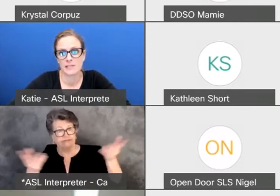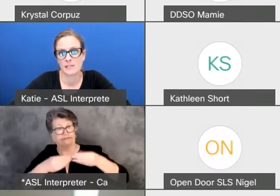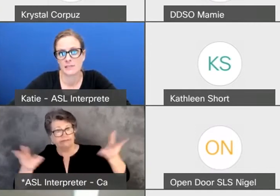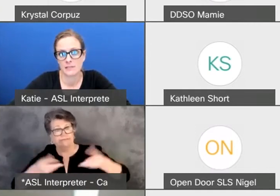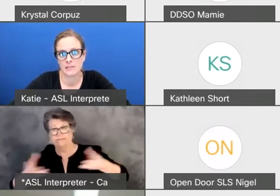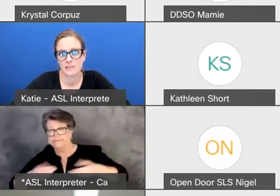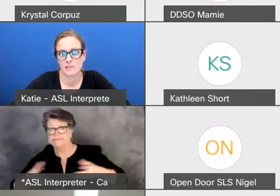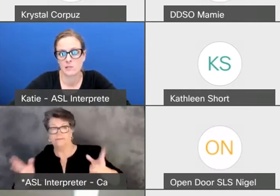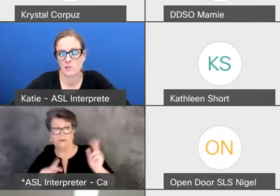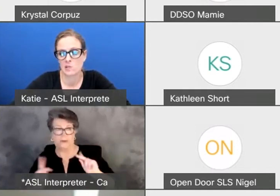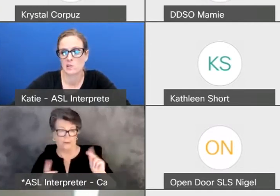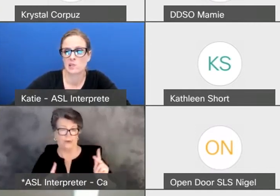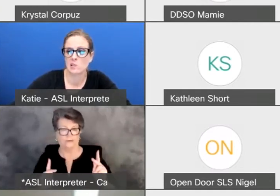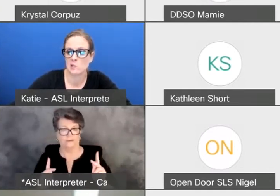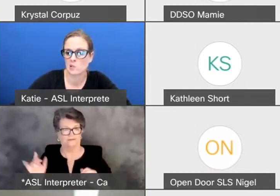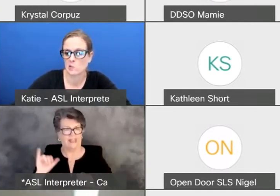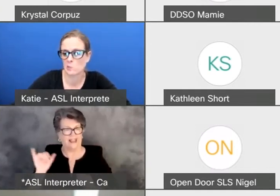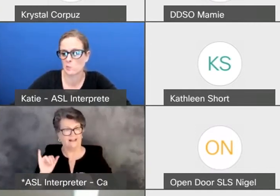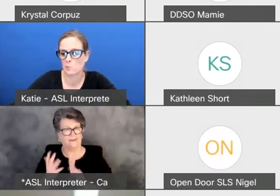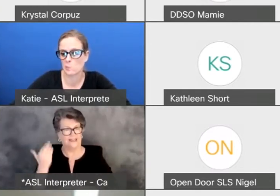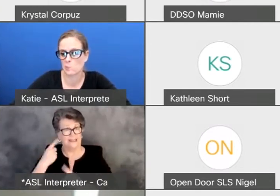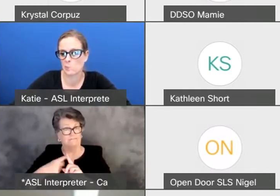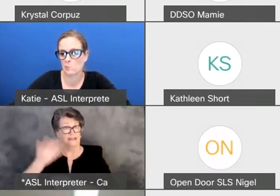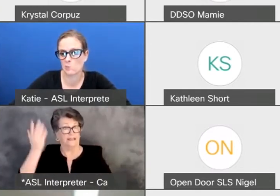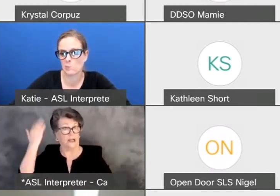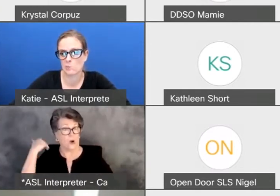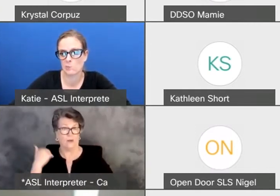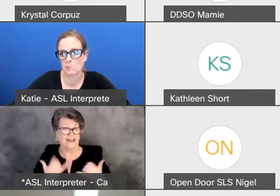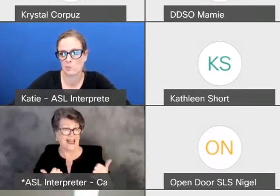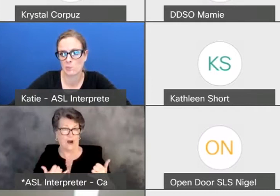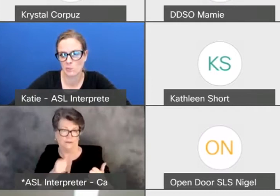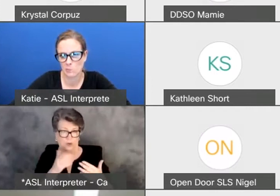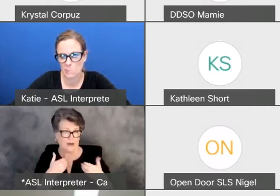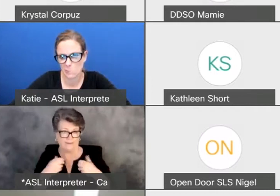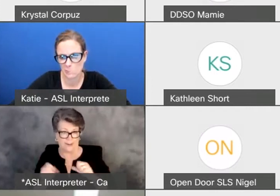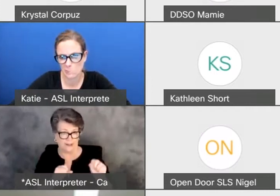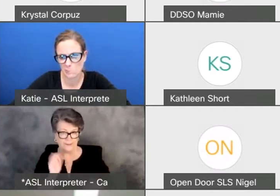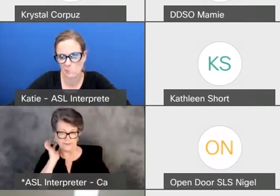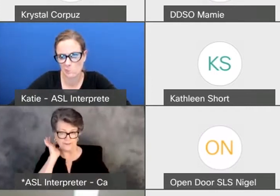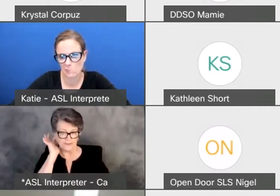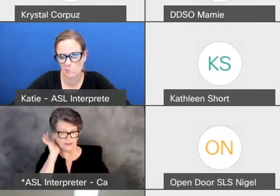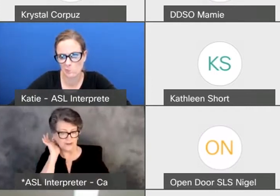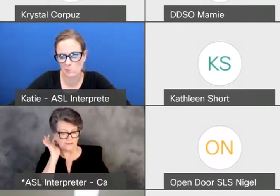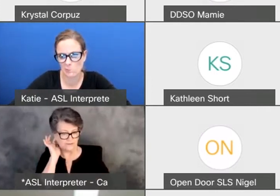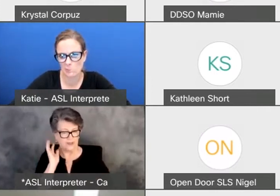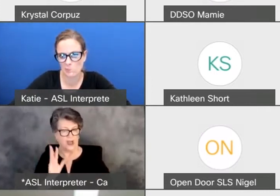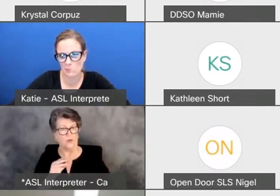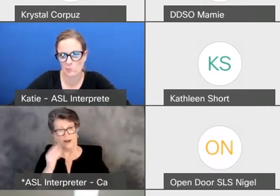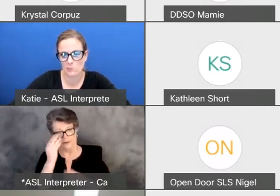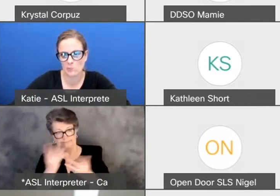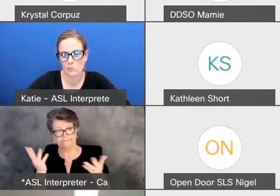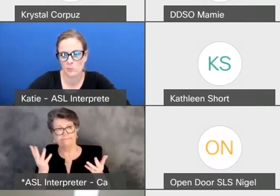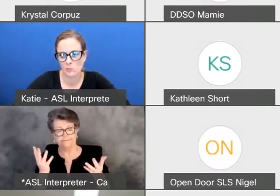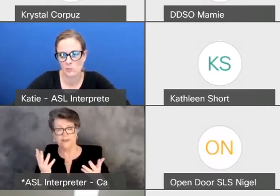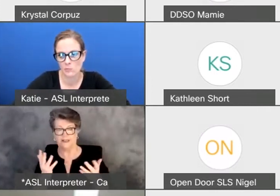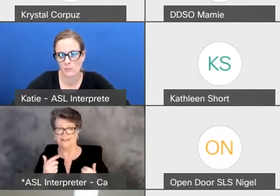folks and things like that, like we did months and months ago. So just wanted to give that information out because I